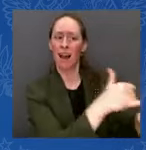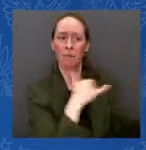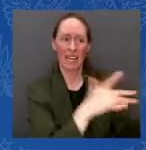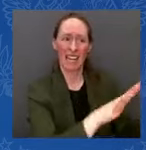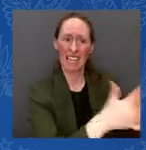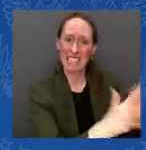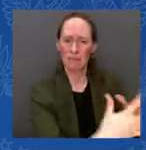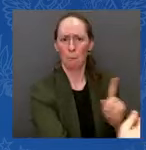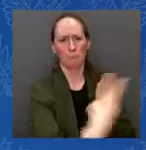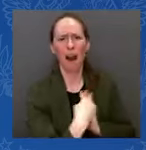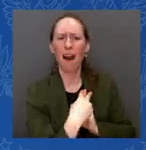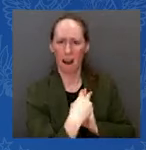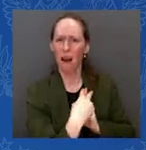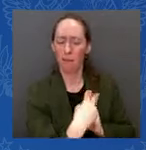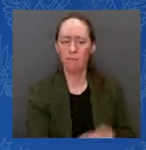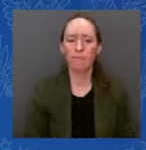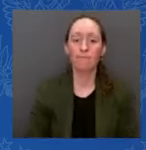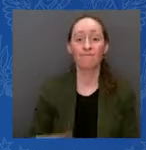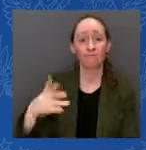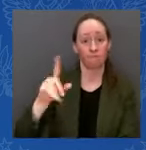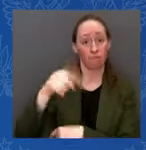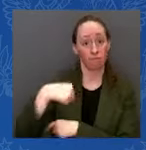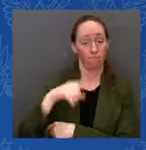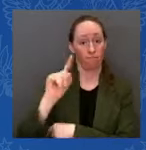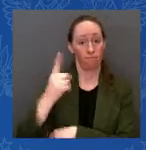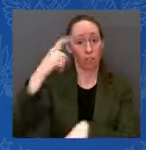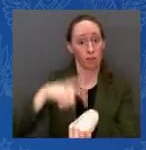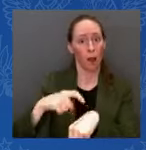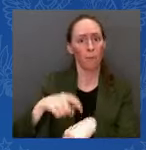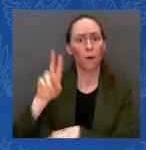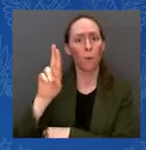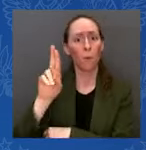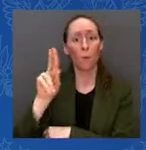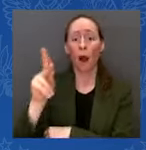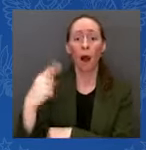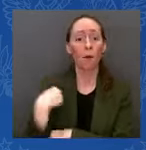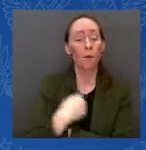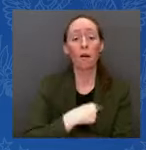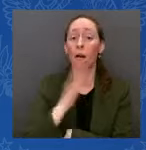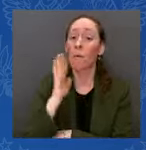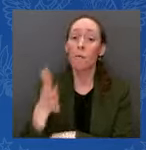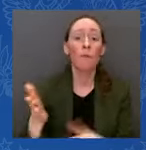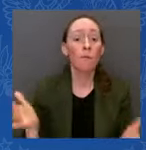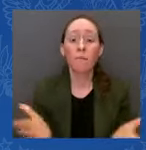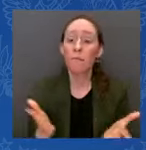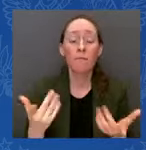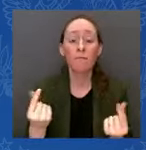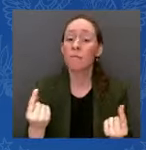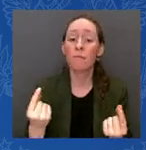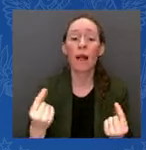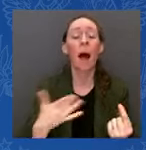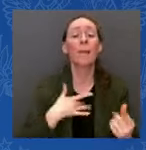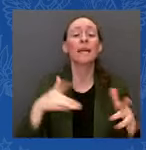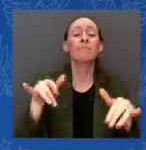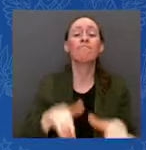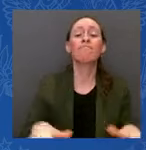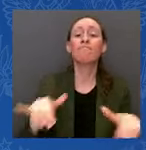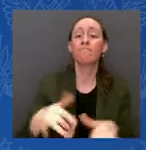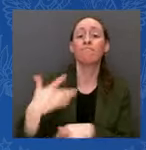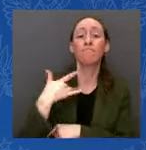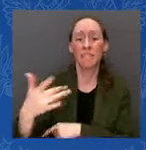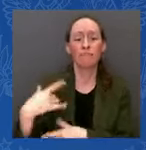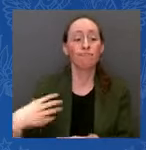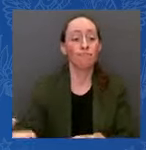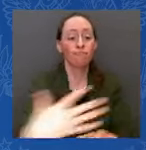away from our baseline commitment to spend 2% of GDP on defence to a new ambition of